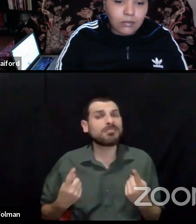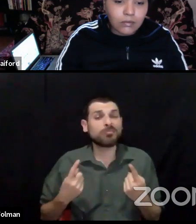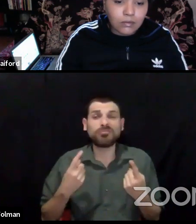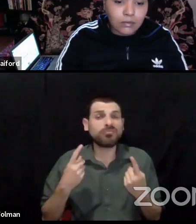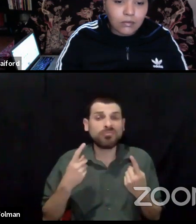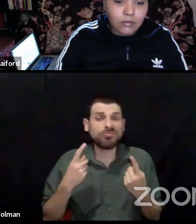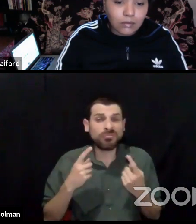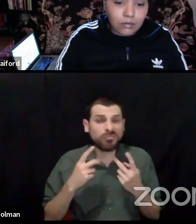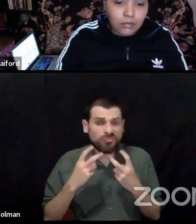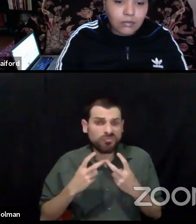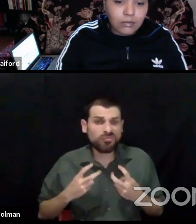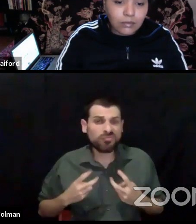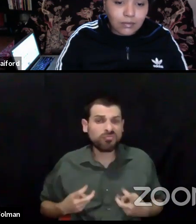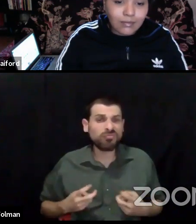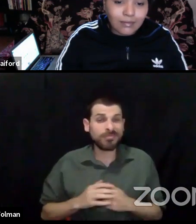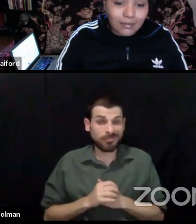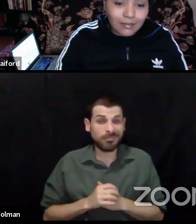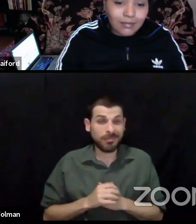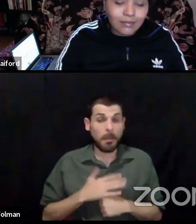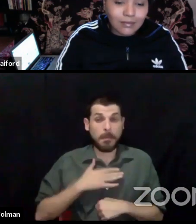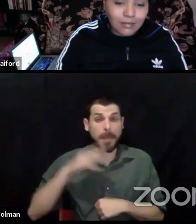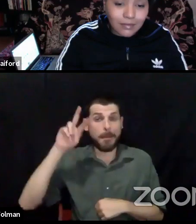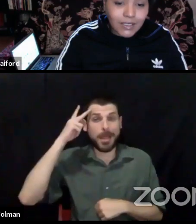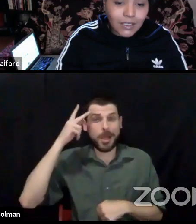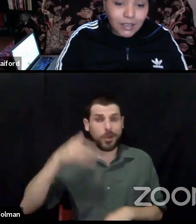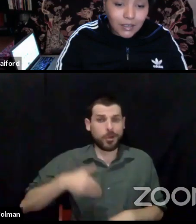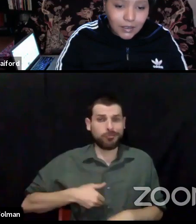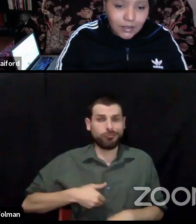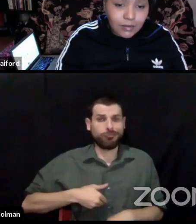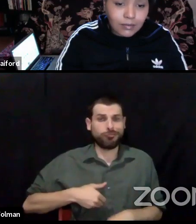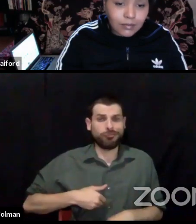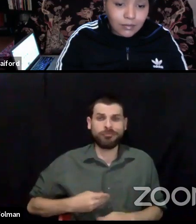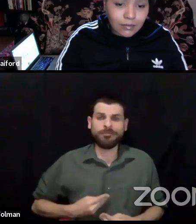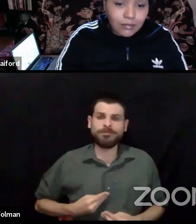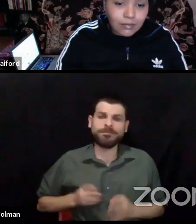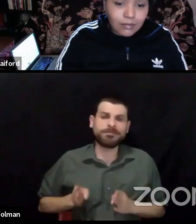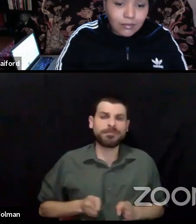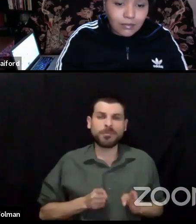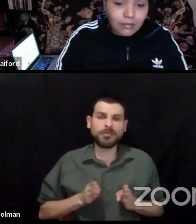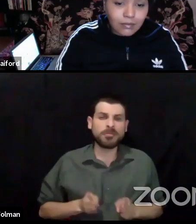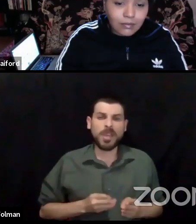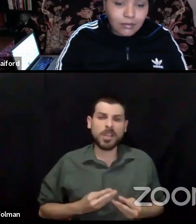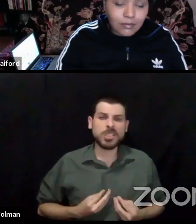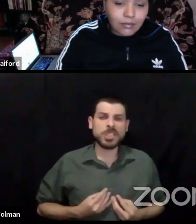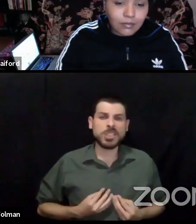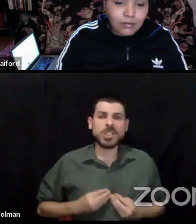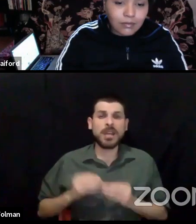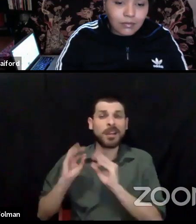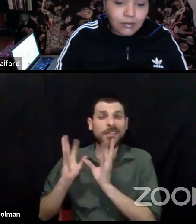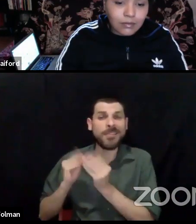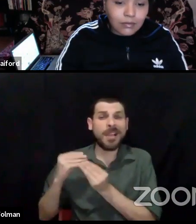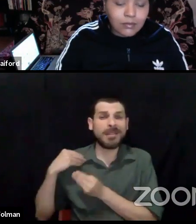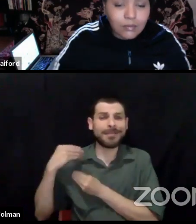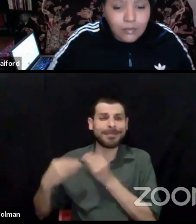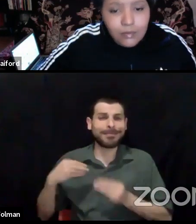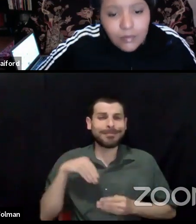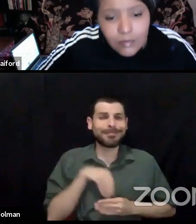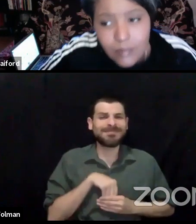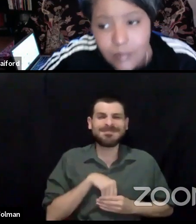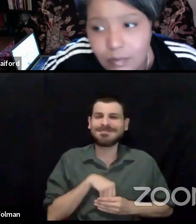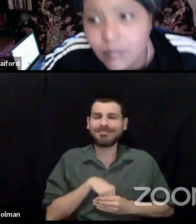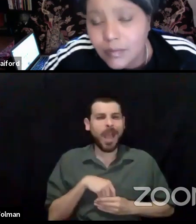That said, my political consciousness has prepared me for this moment. The ancestors have prepared me for this moment. So I was born with a